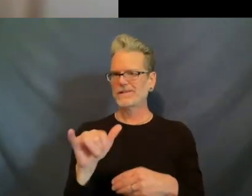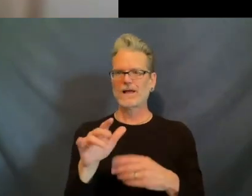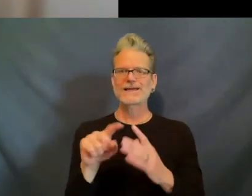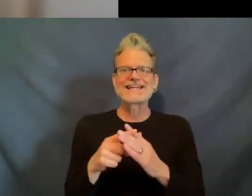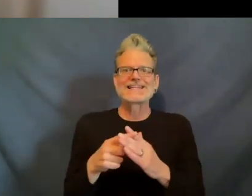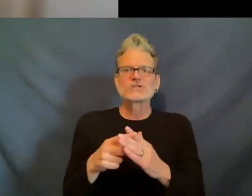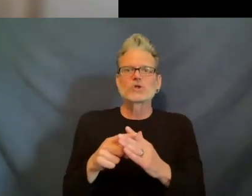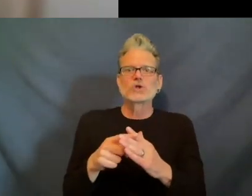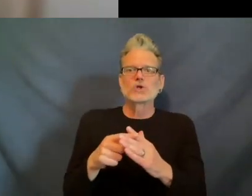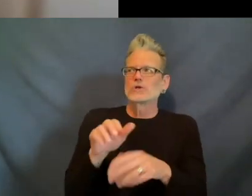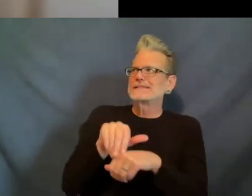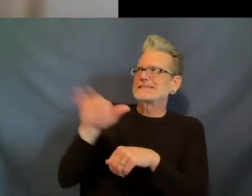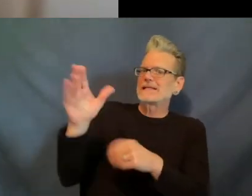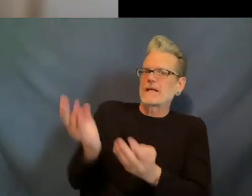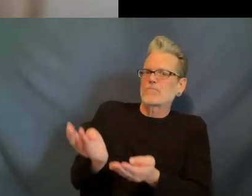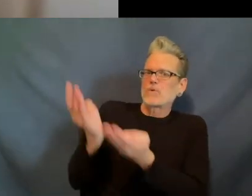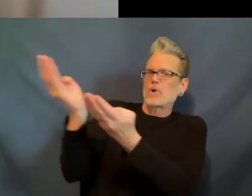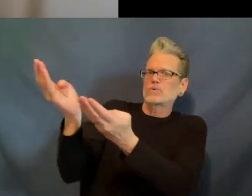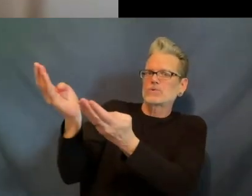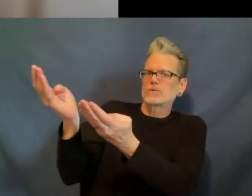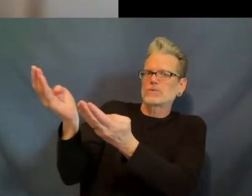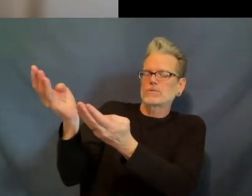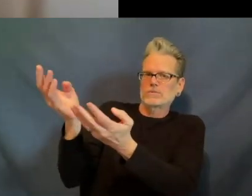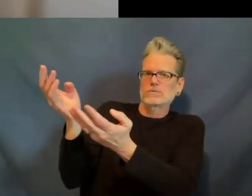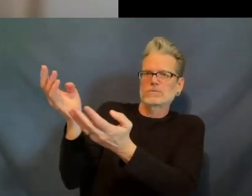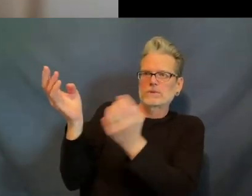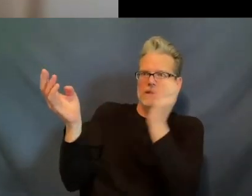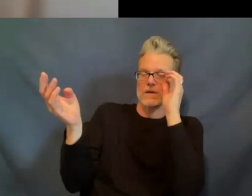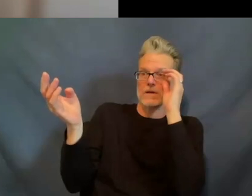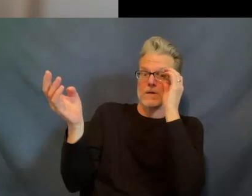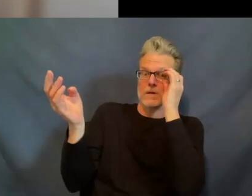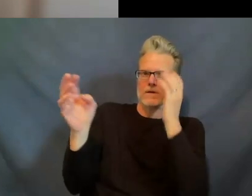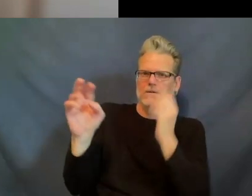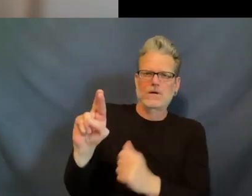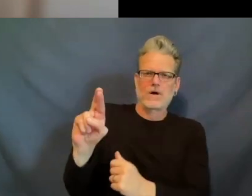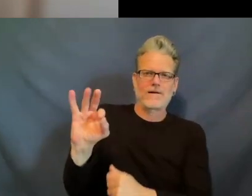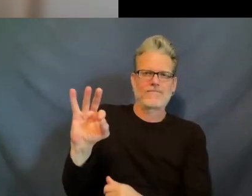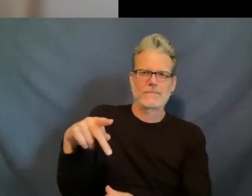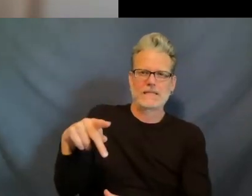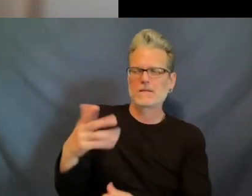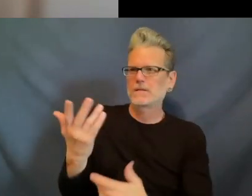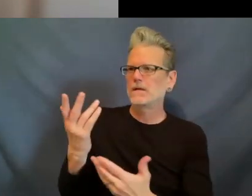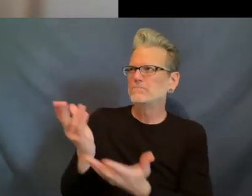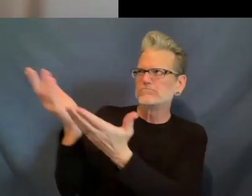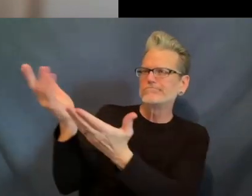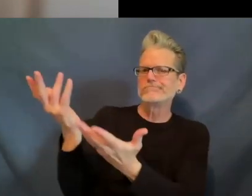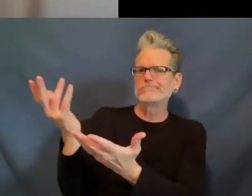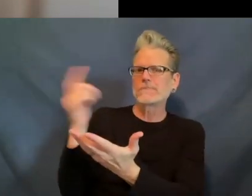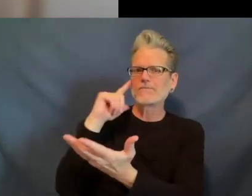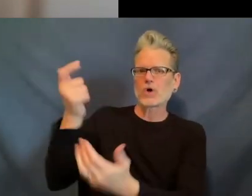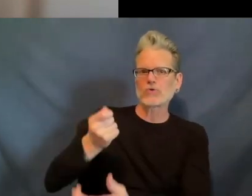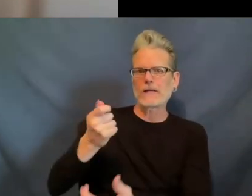the proposal for the project. And my understanding is the